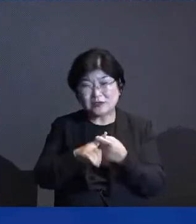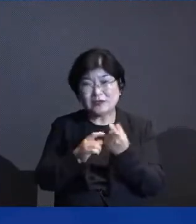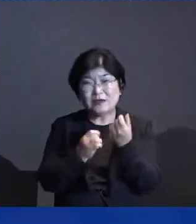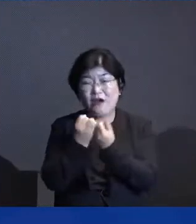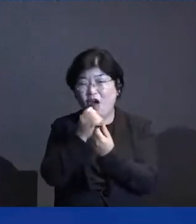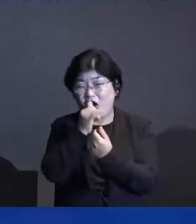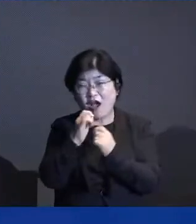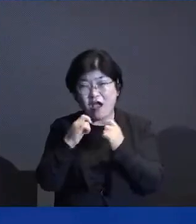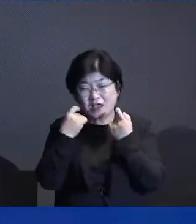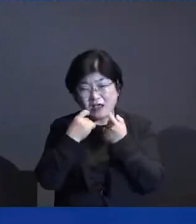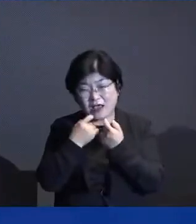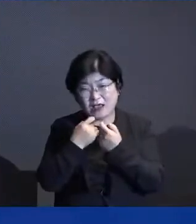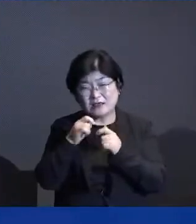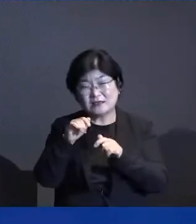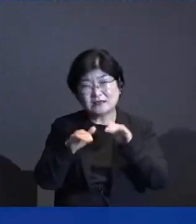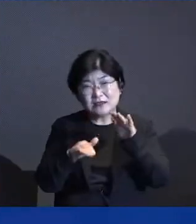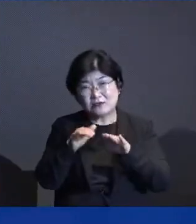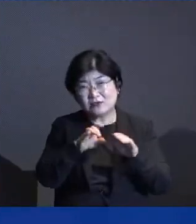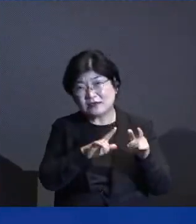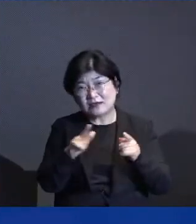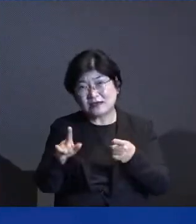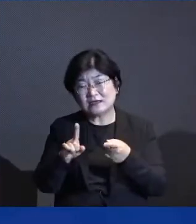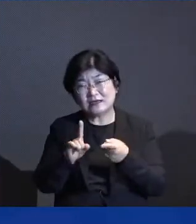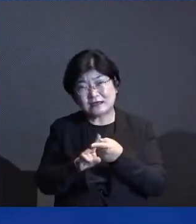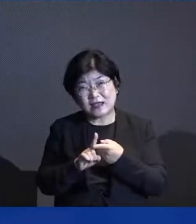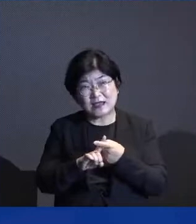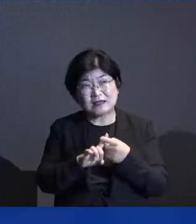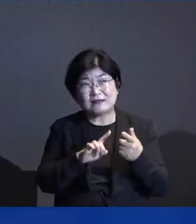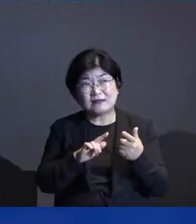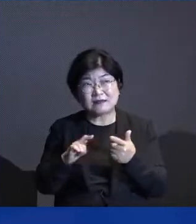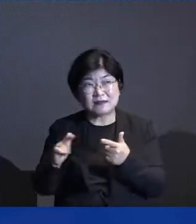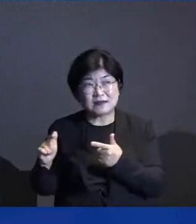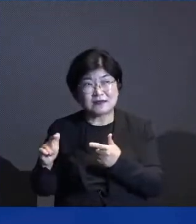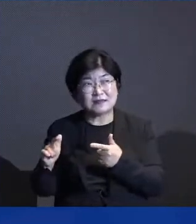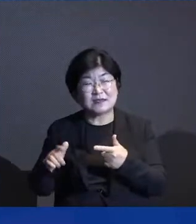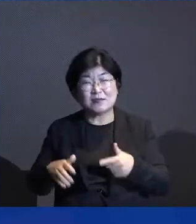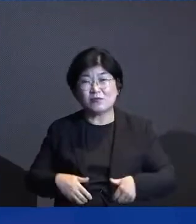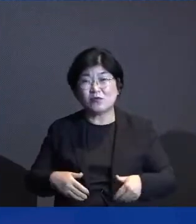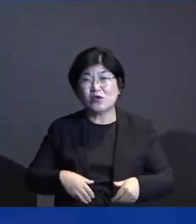and behaviors and biological factors, etc.